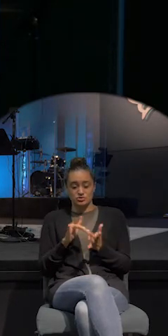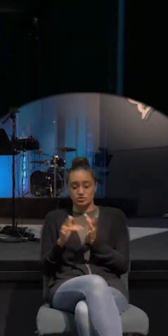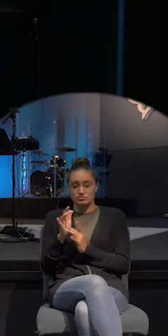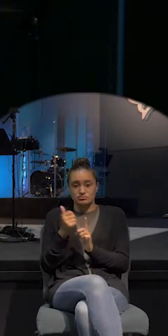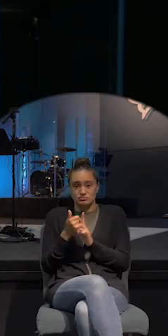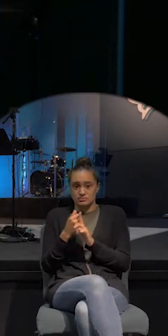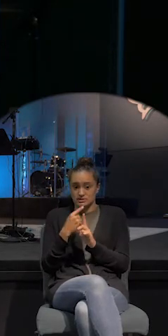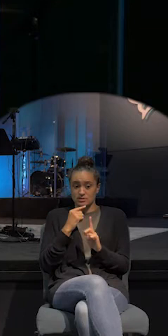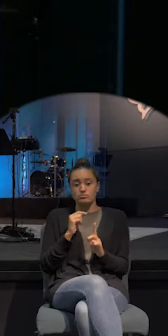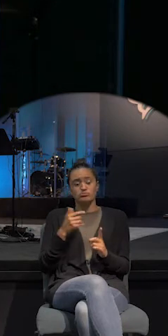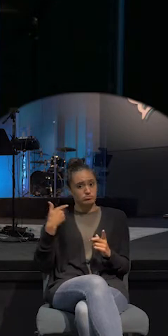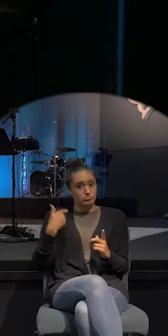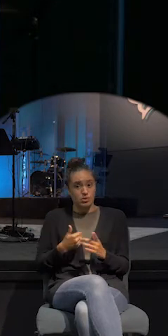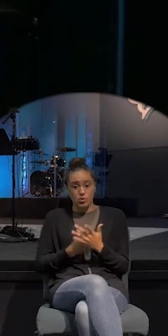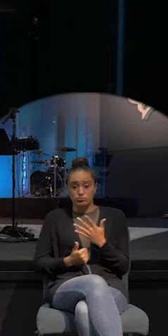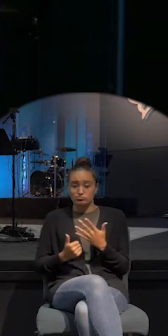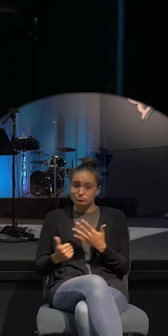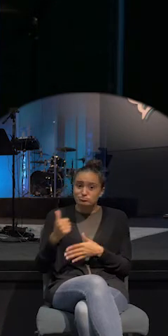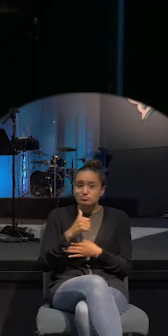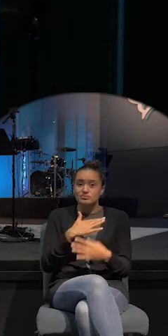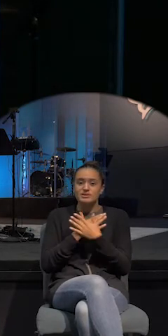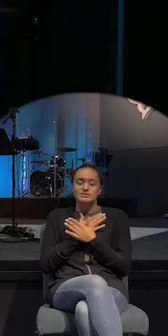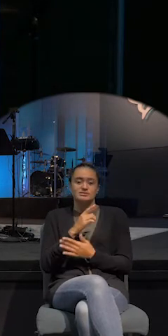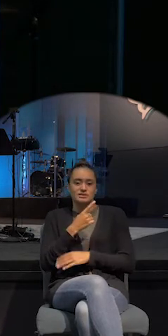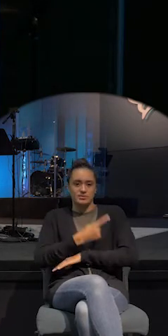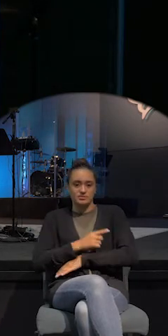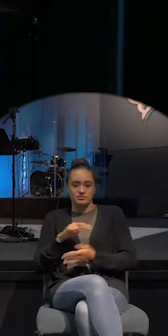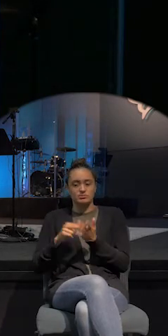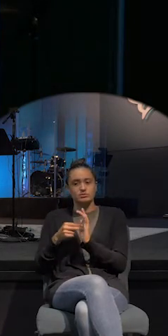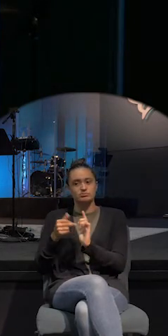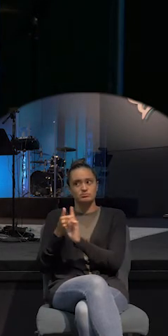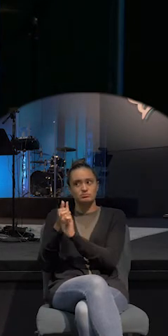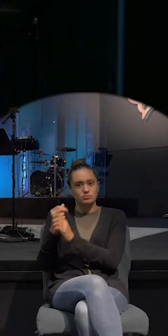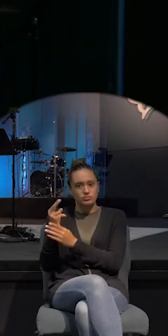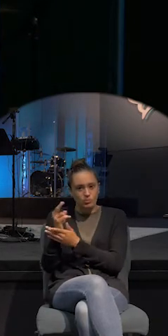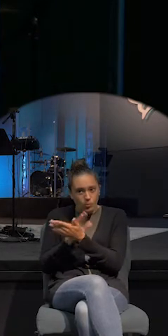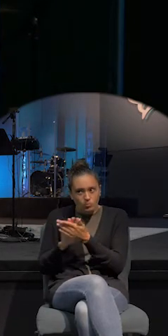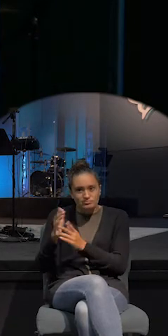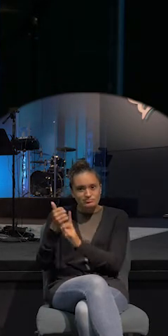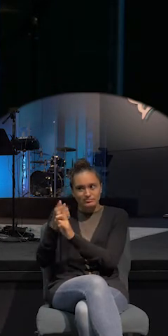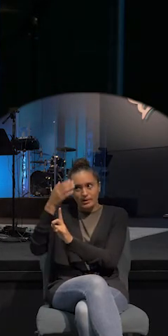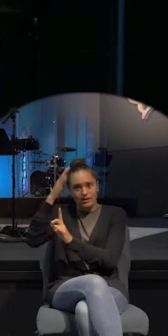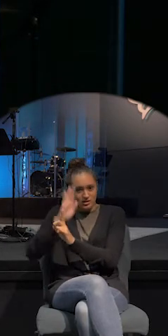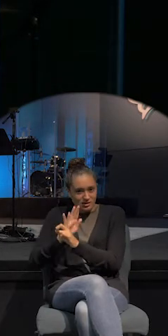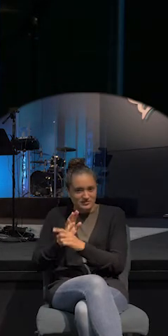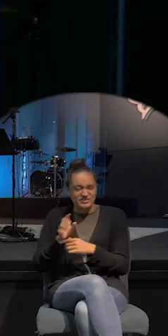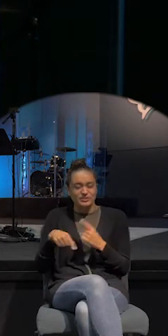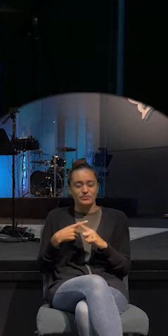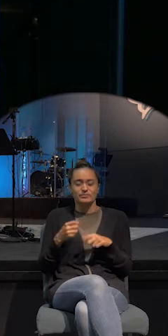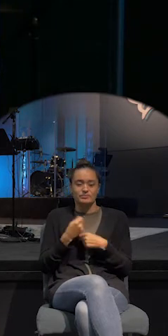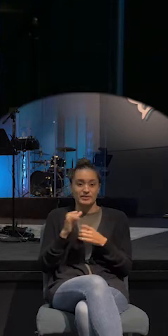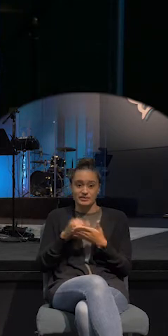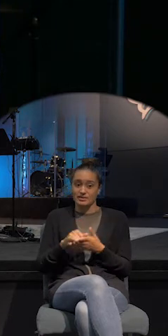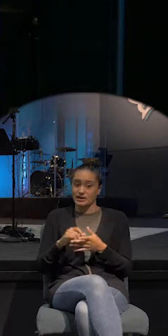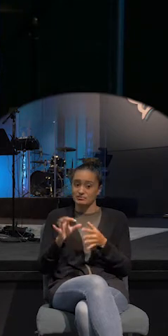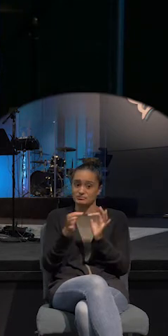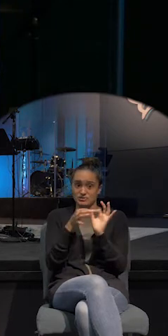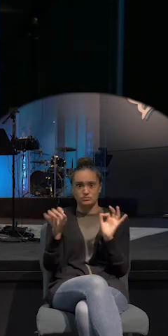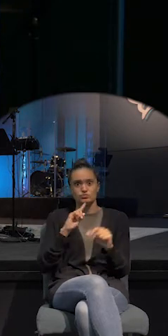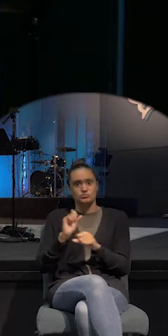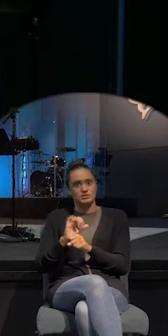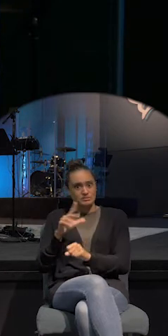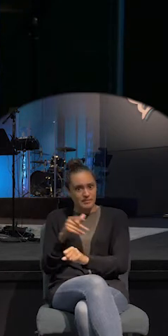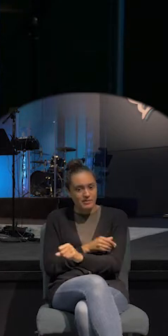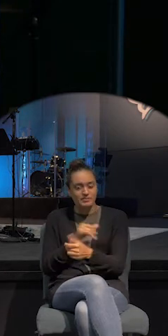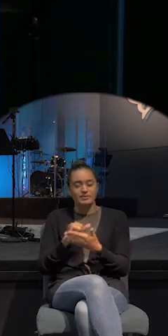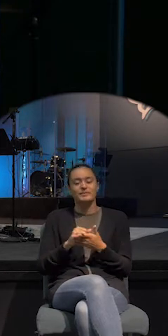Sabbath is to claim deity, is what he was doing. And so when he made that statement, it was very powerful. This phrase, "the Lord